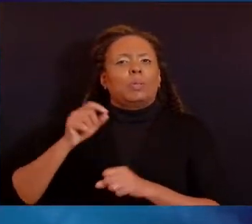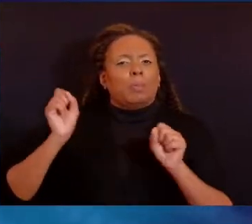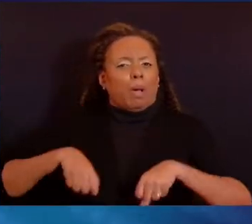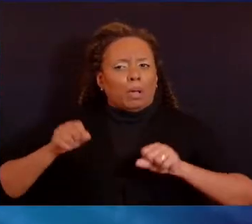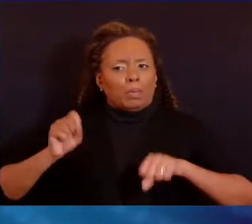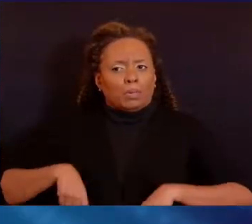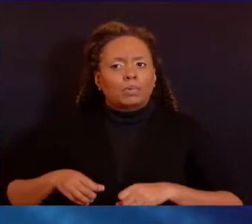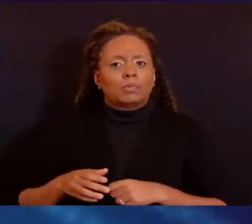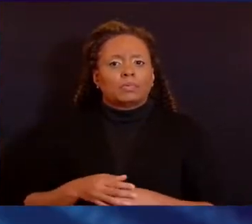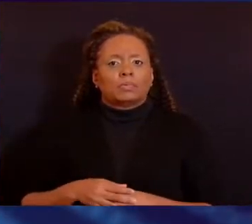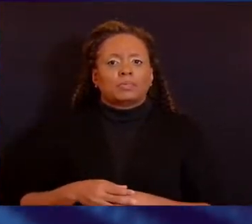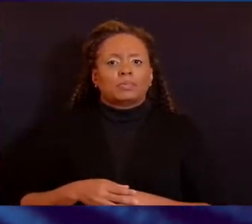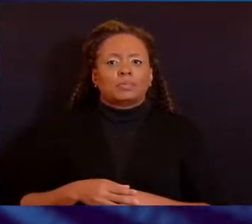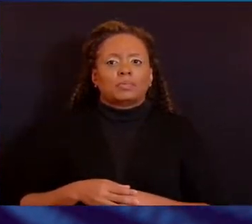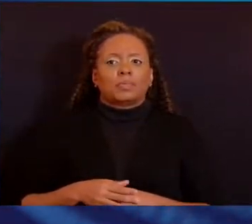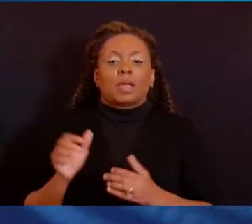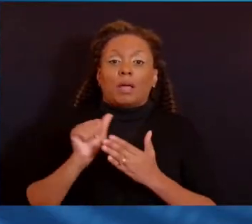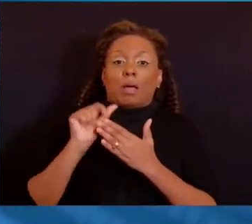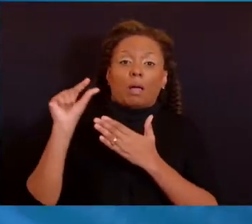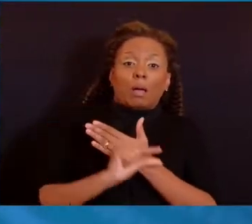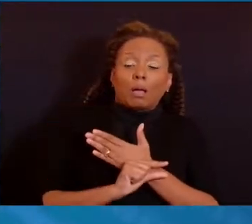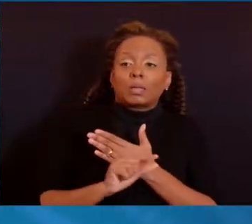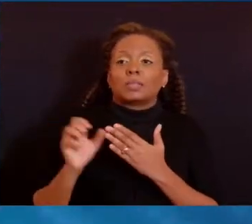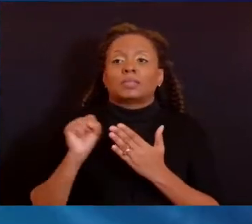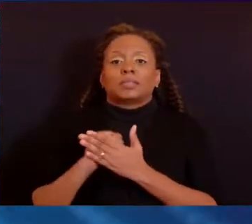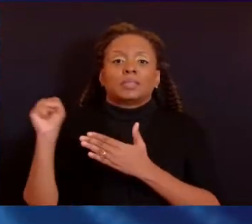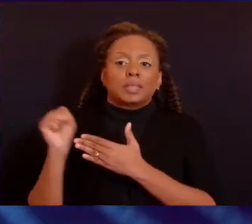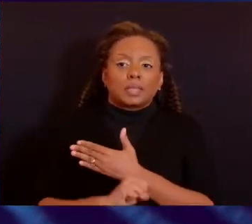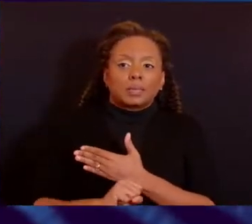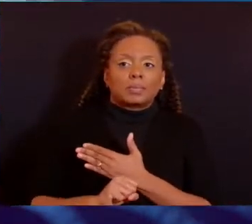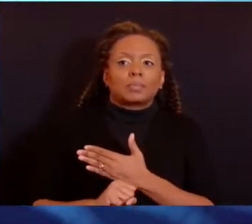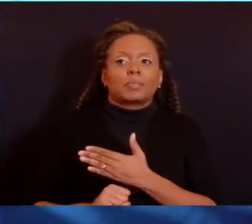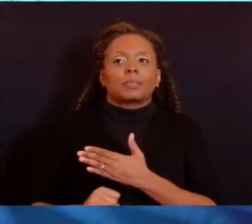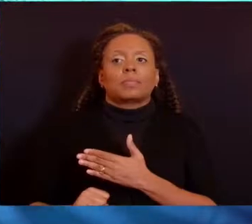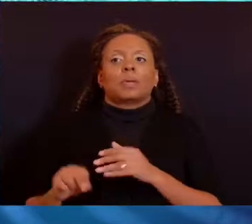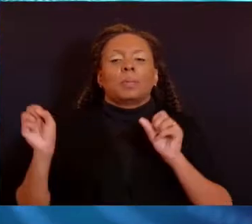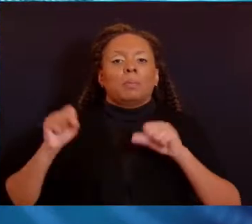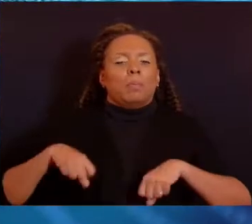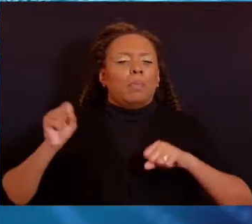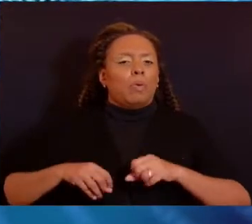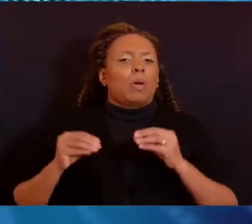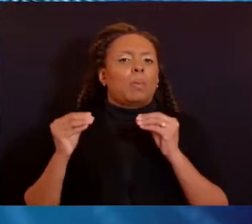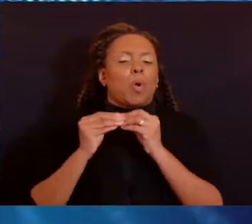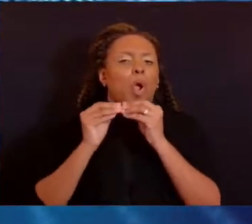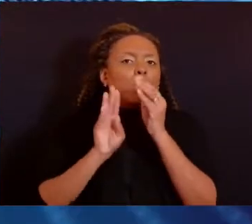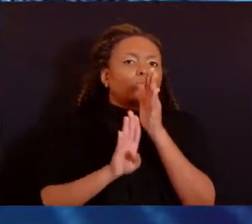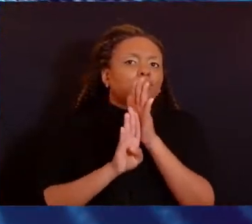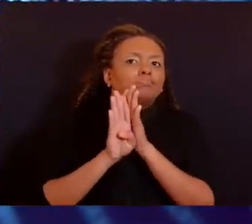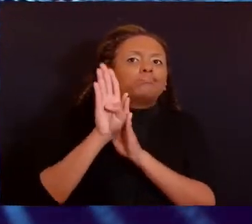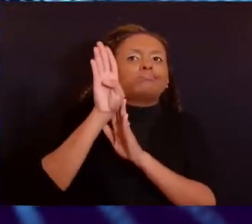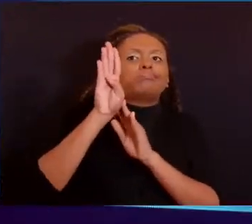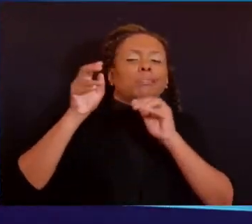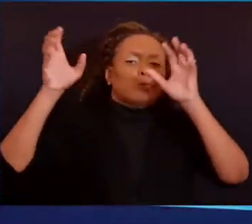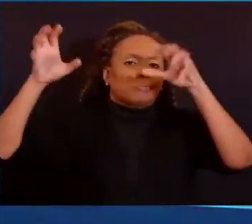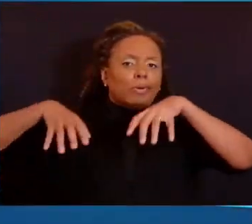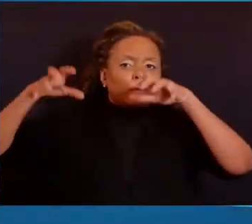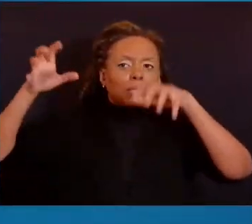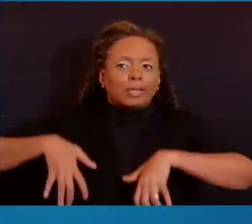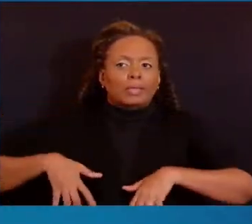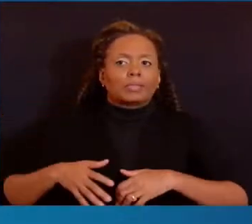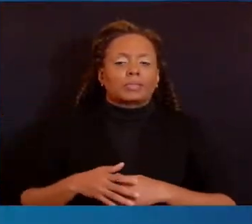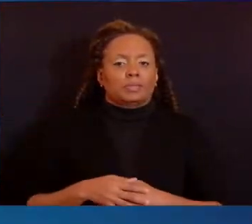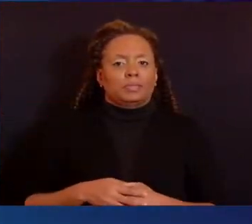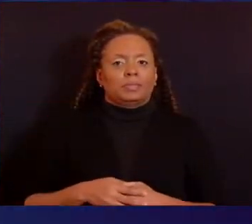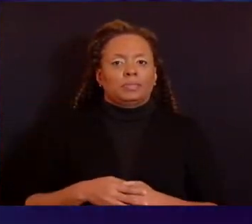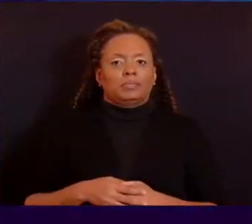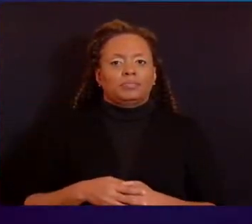that especially coming into August and September, we are seeing even more peaks of rainfall coming. So building our